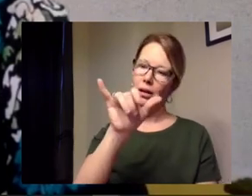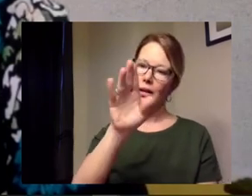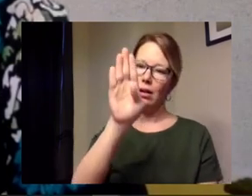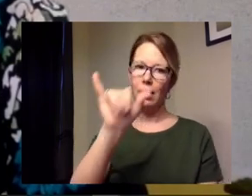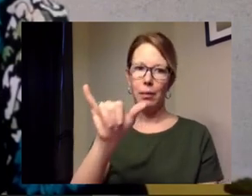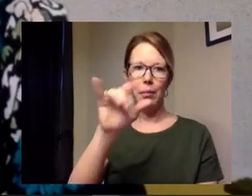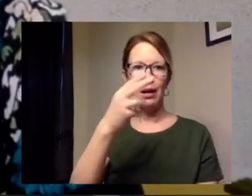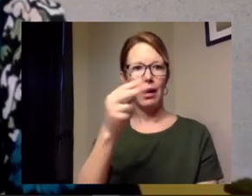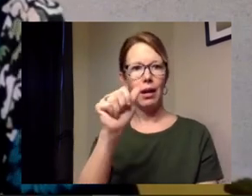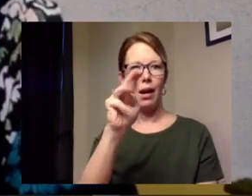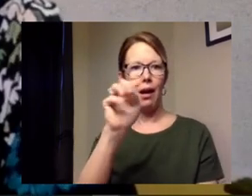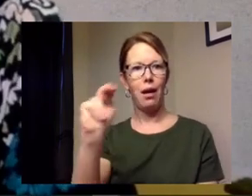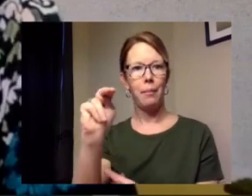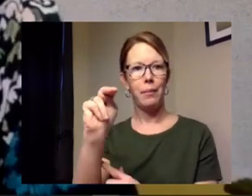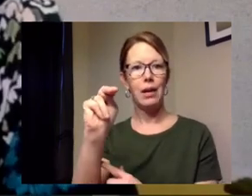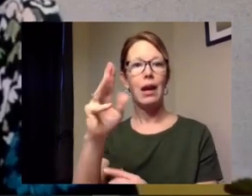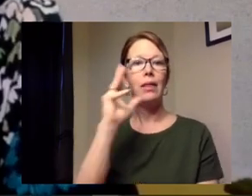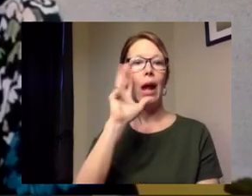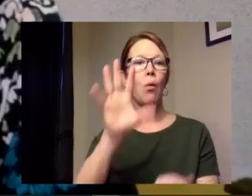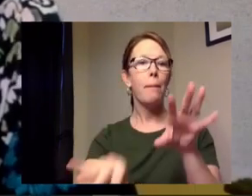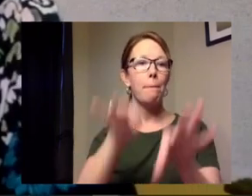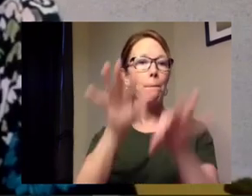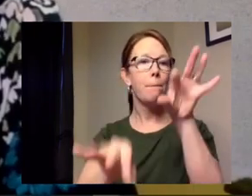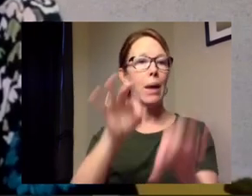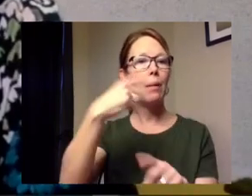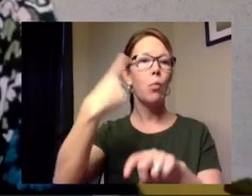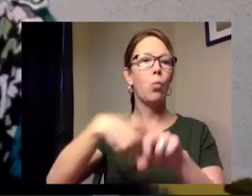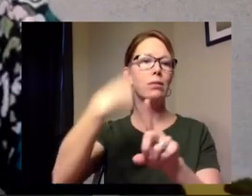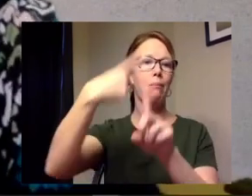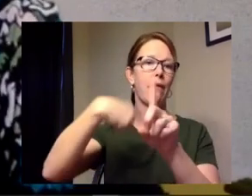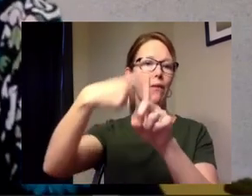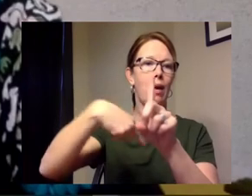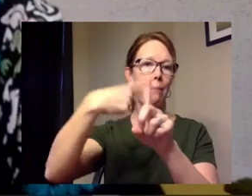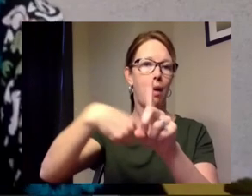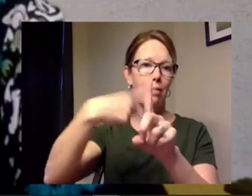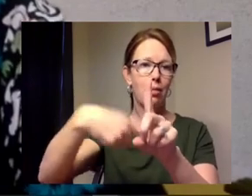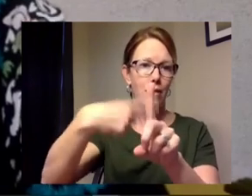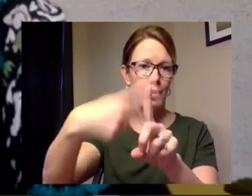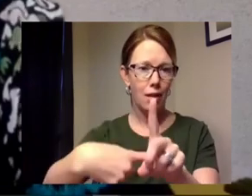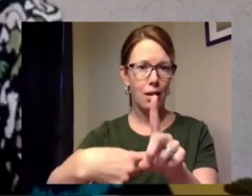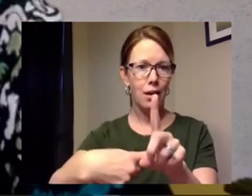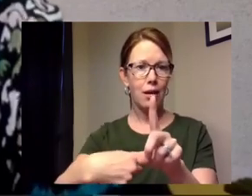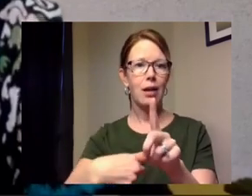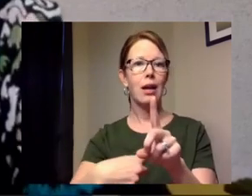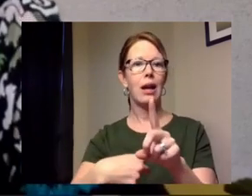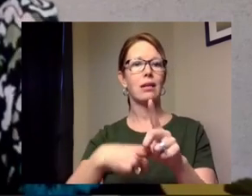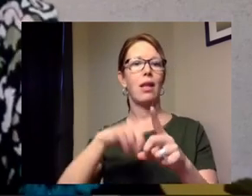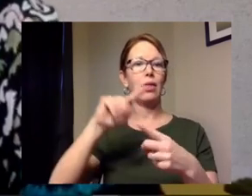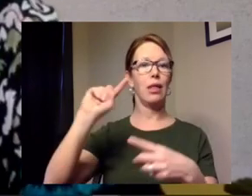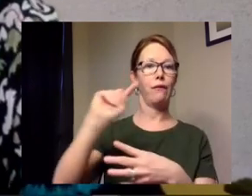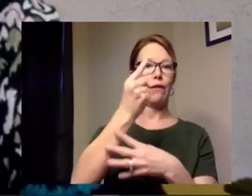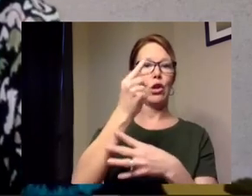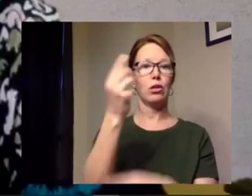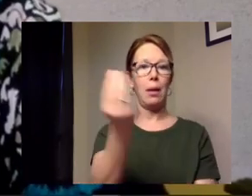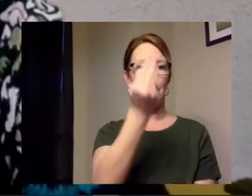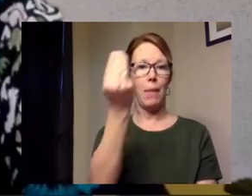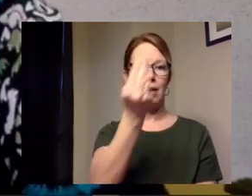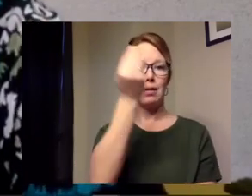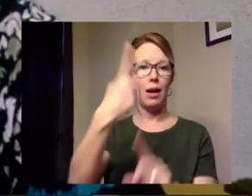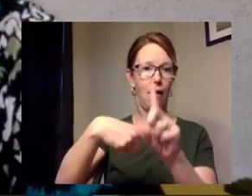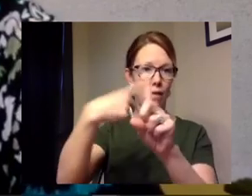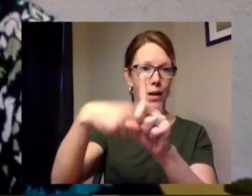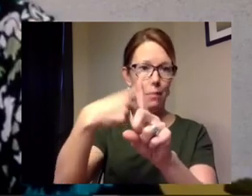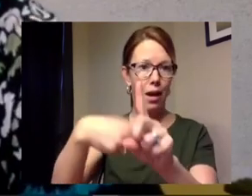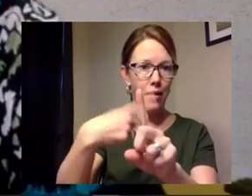do a pickup once every month it's the first monday of every month and they